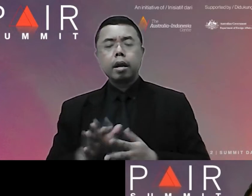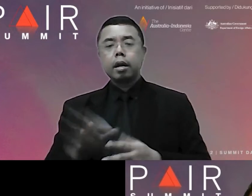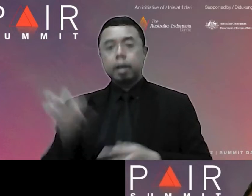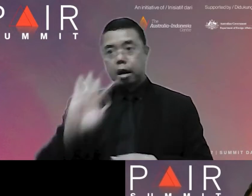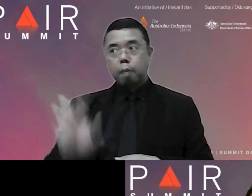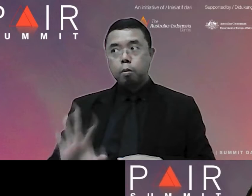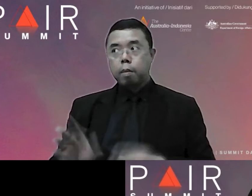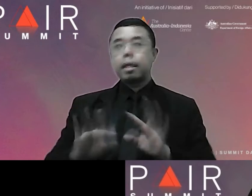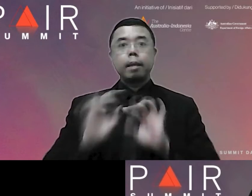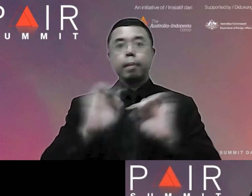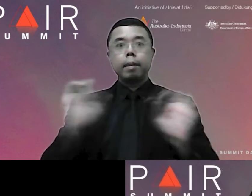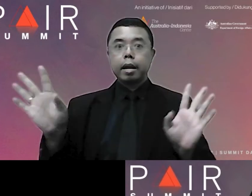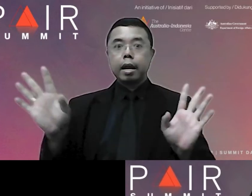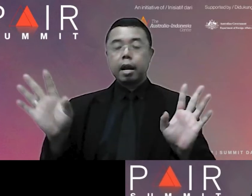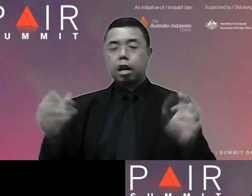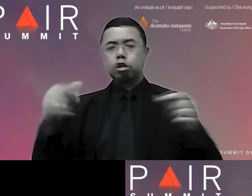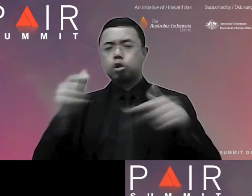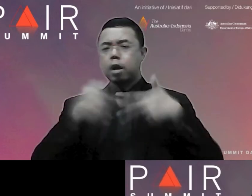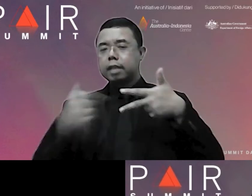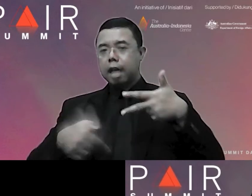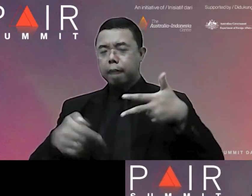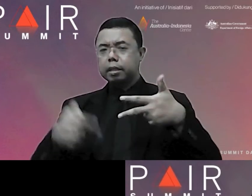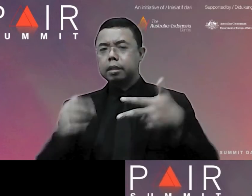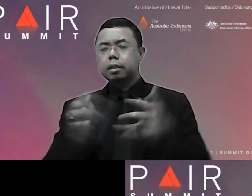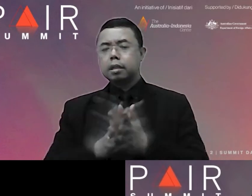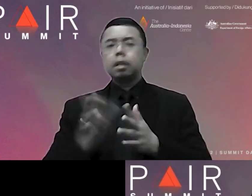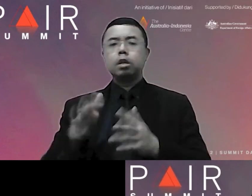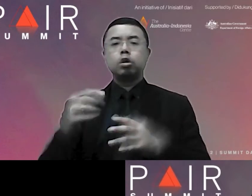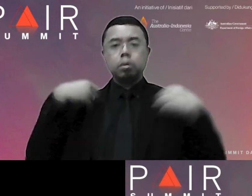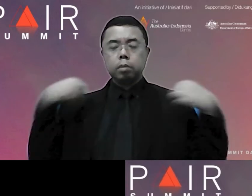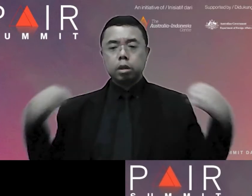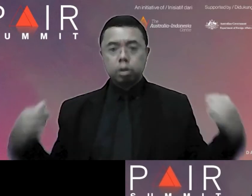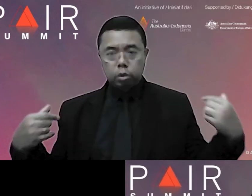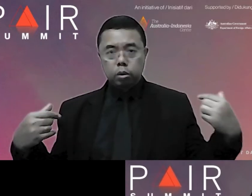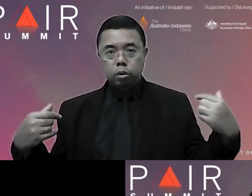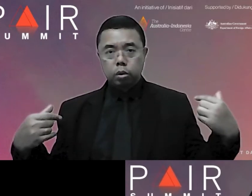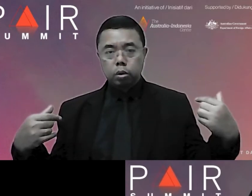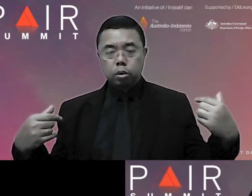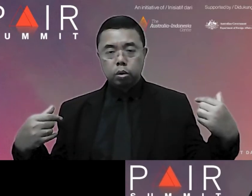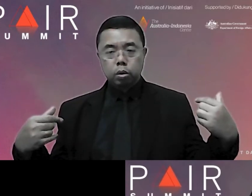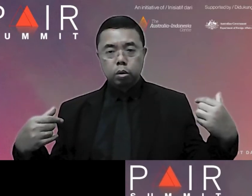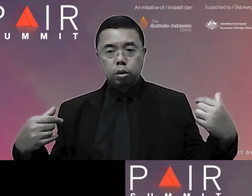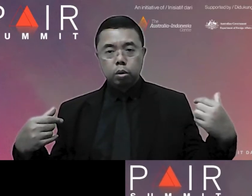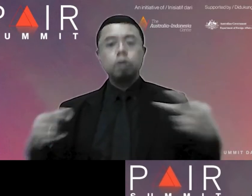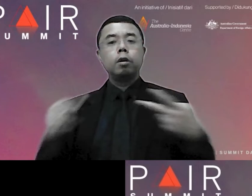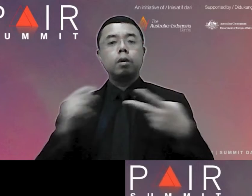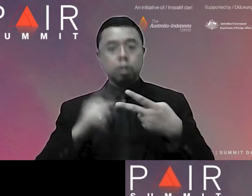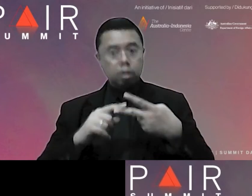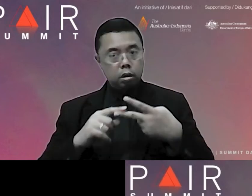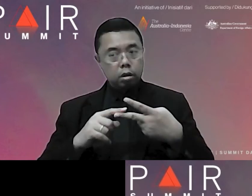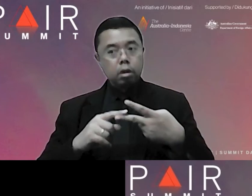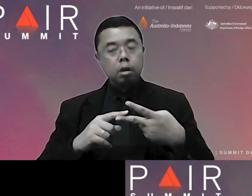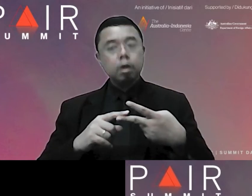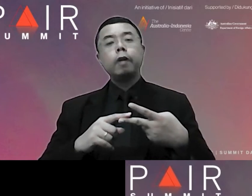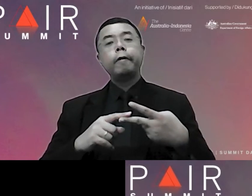the authority could not be directly taken by the governor until the district office. The district office, the Bupati, the